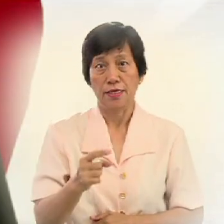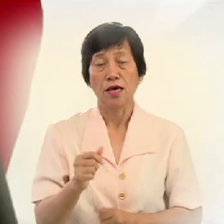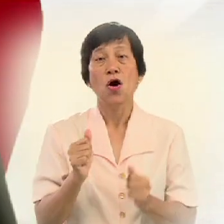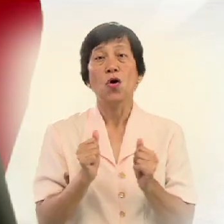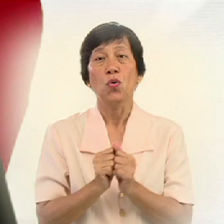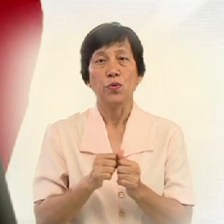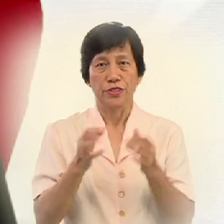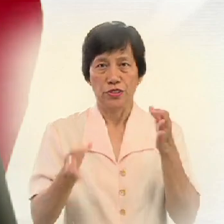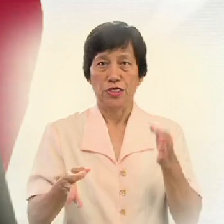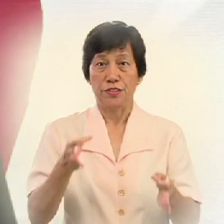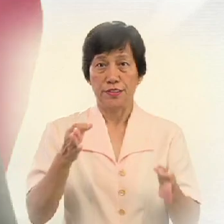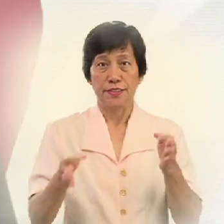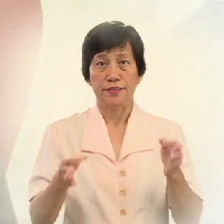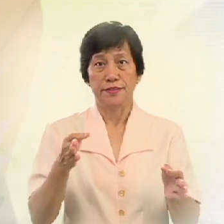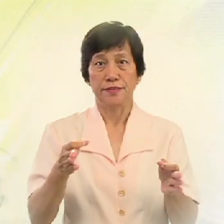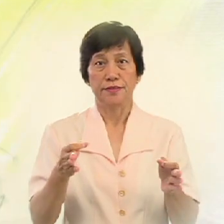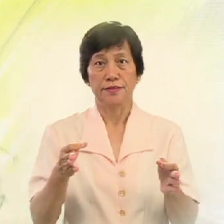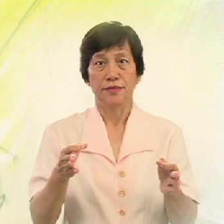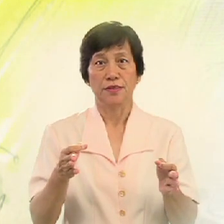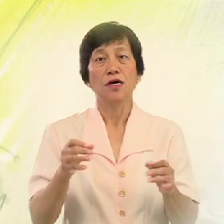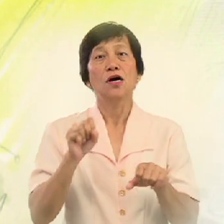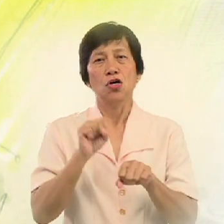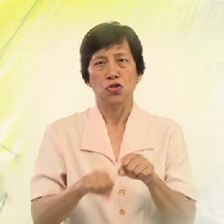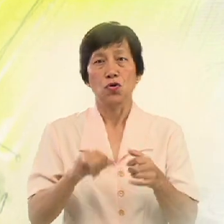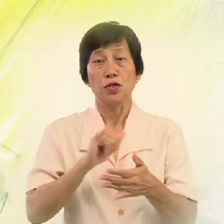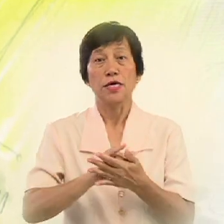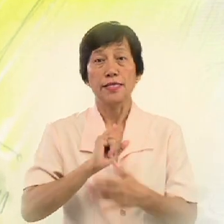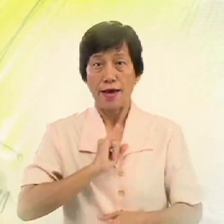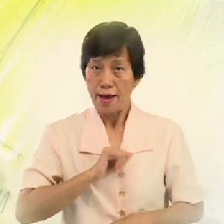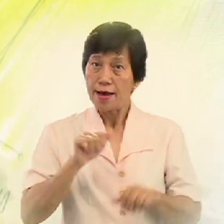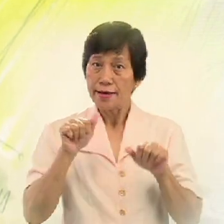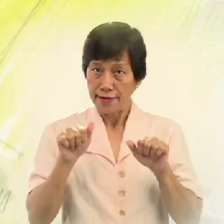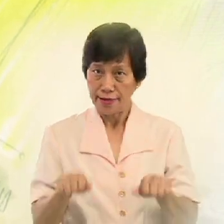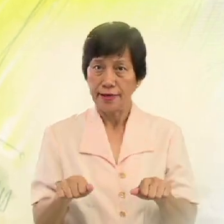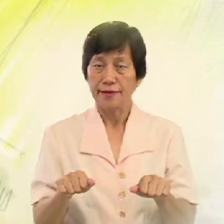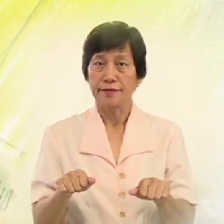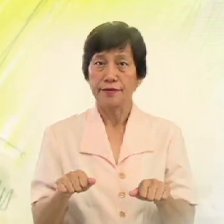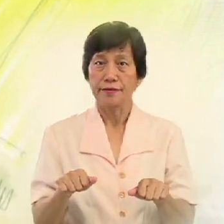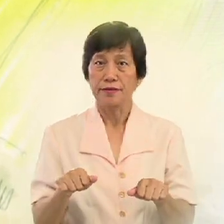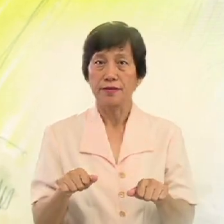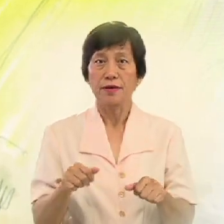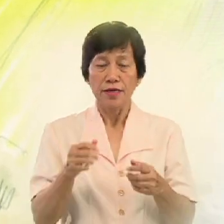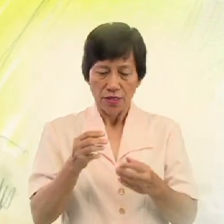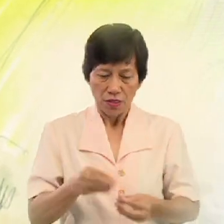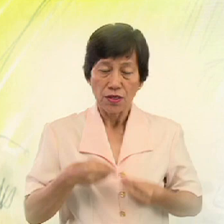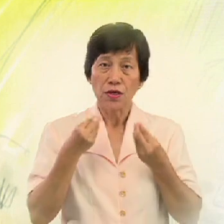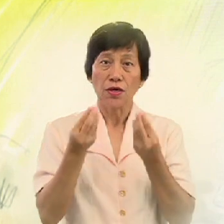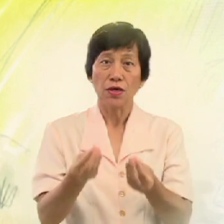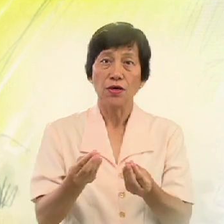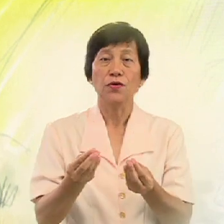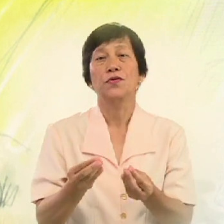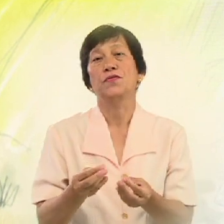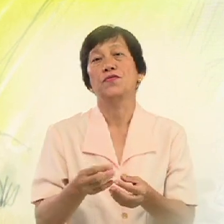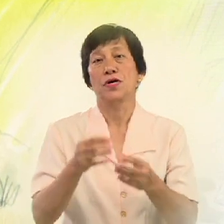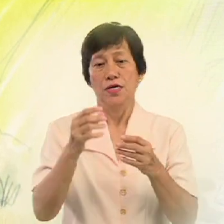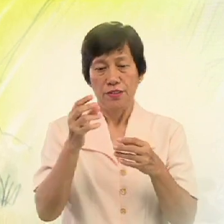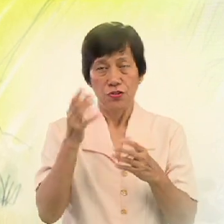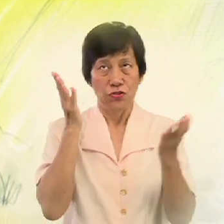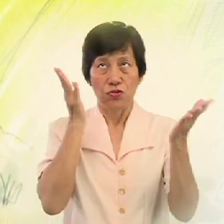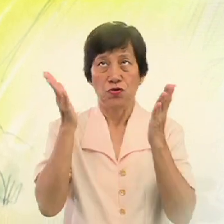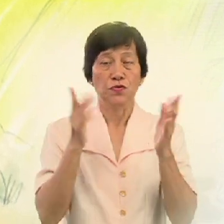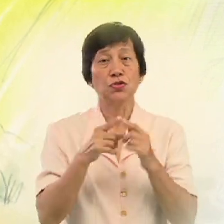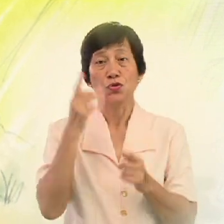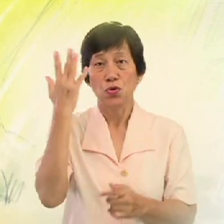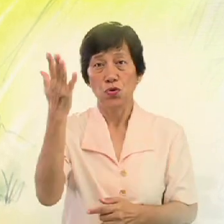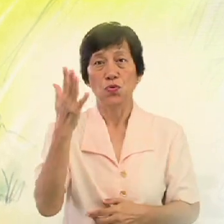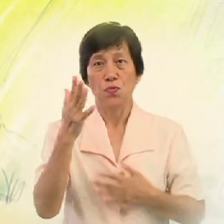with justice, so that I can render service to you, my God, who